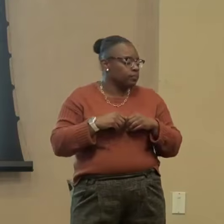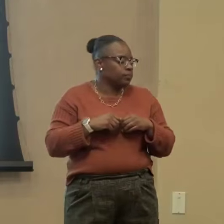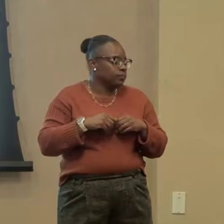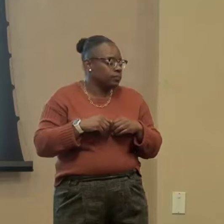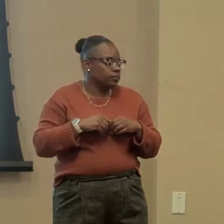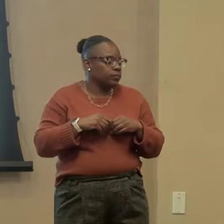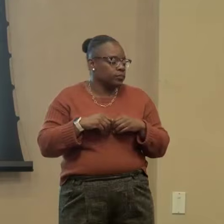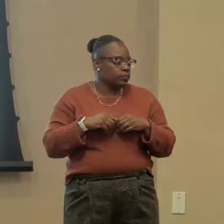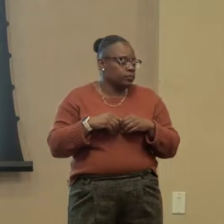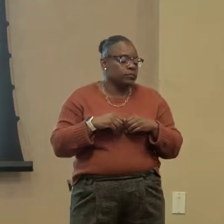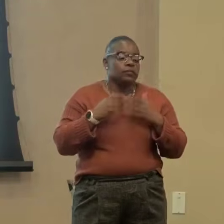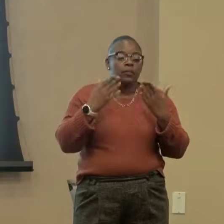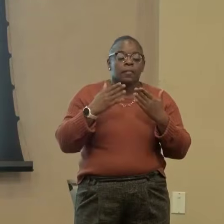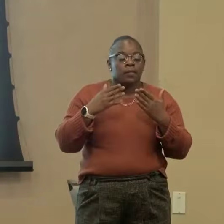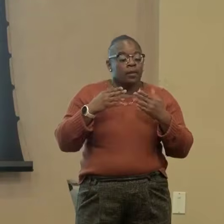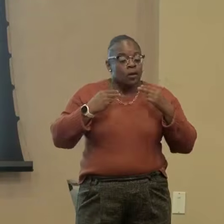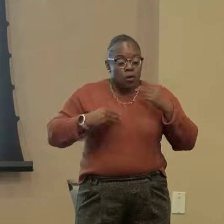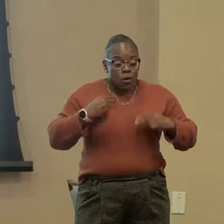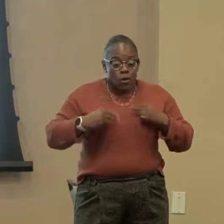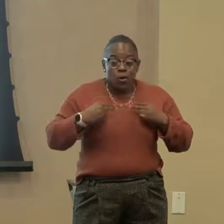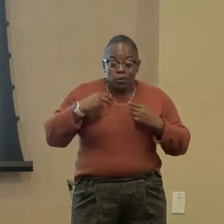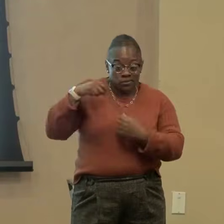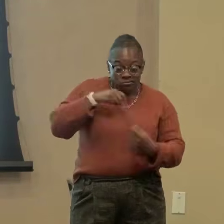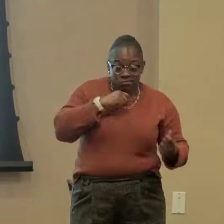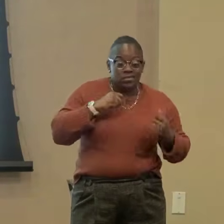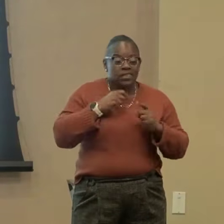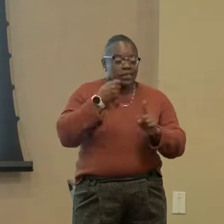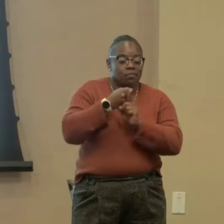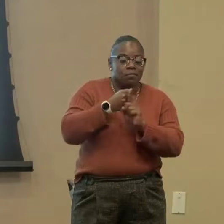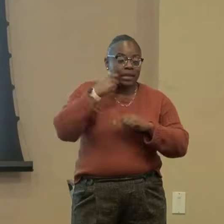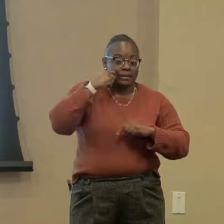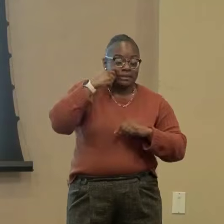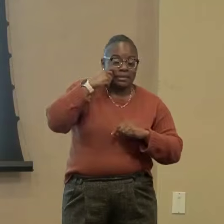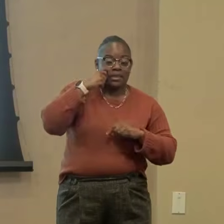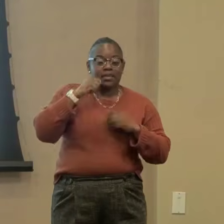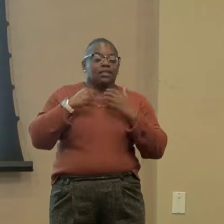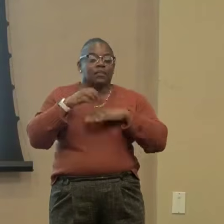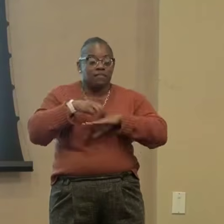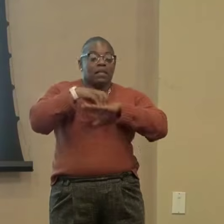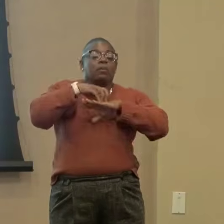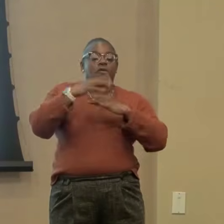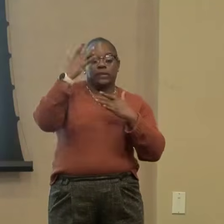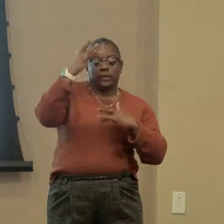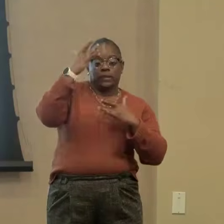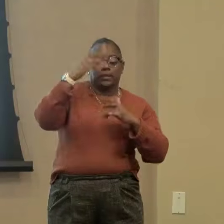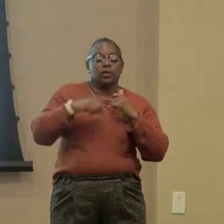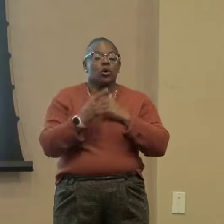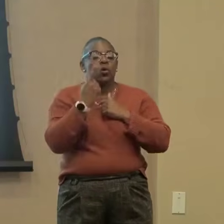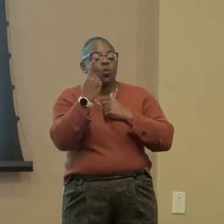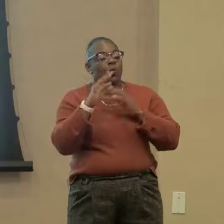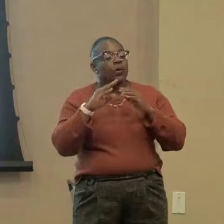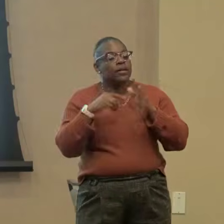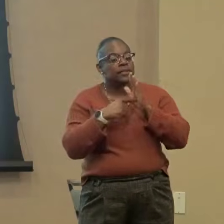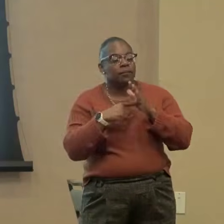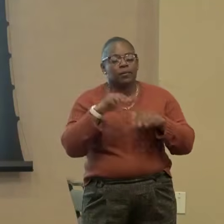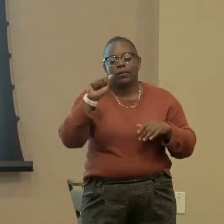would say our hormones can absolutely affect our skin, especially when it comes to inflammatory conditions. One obvious example